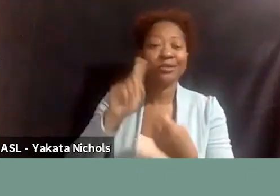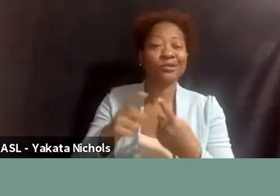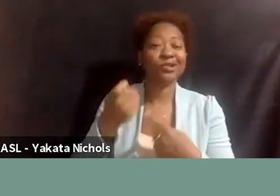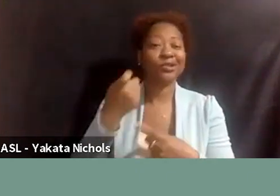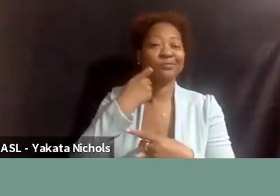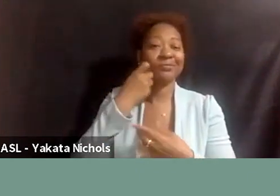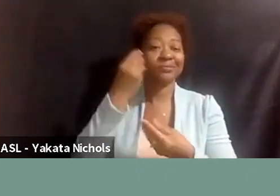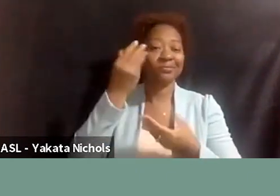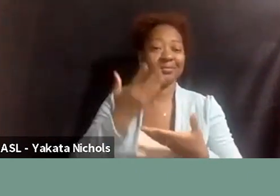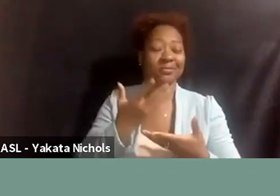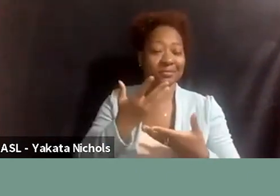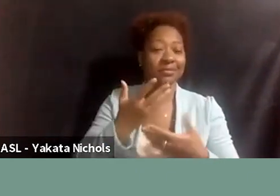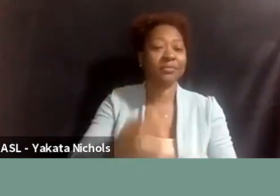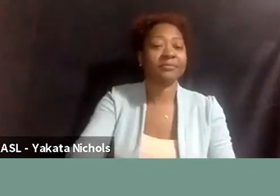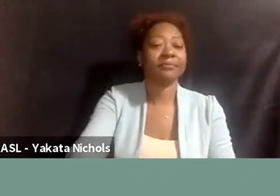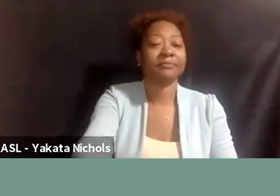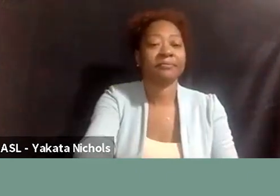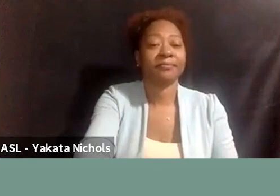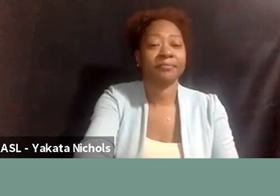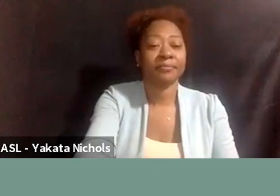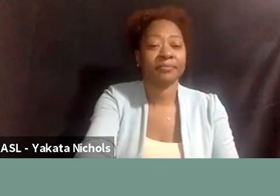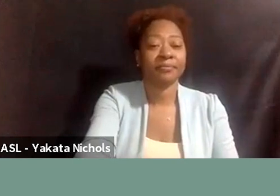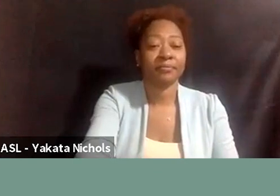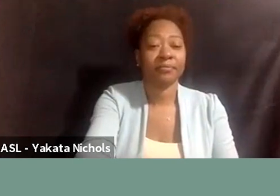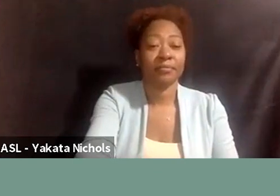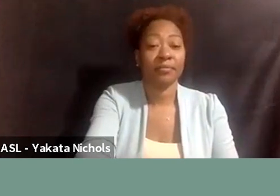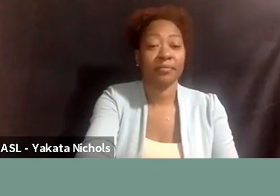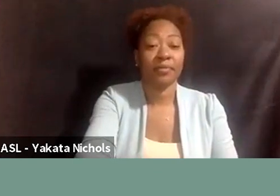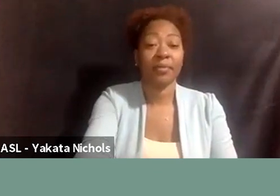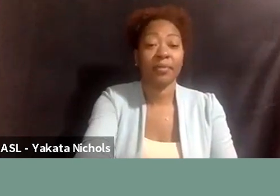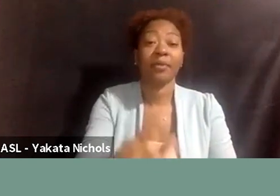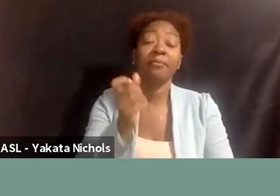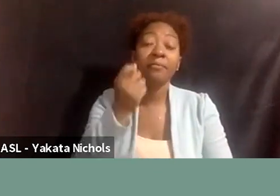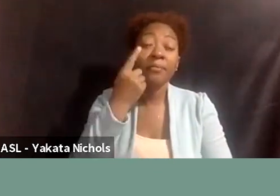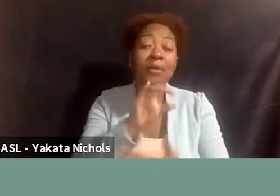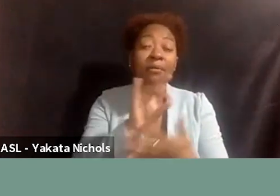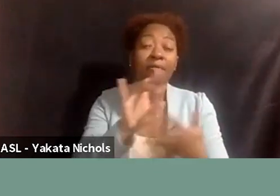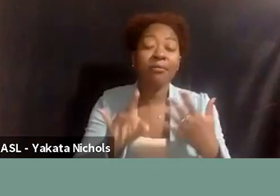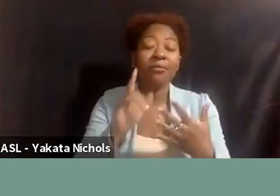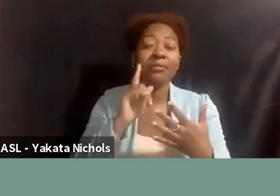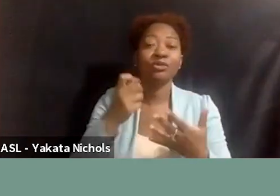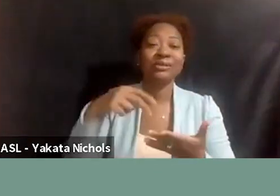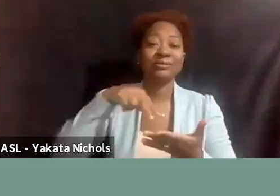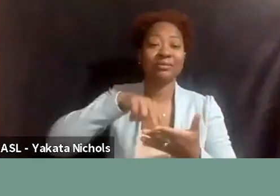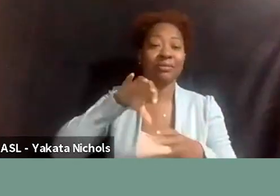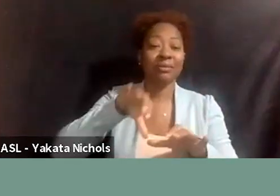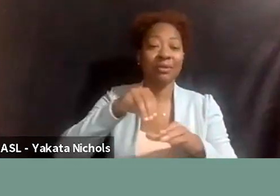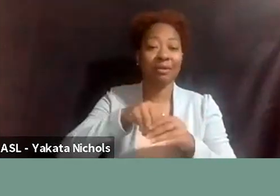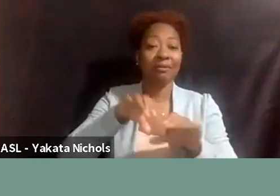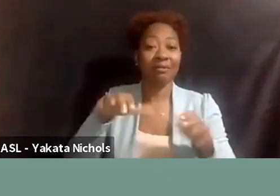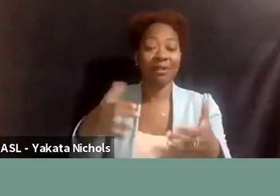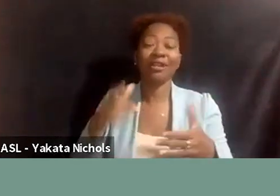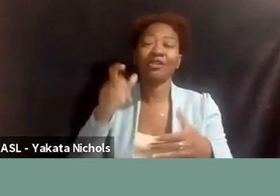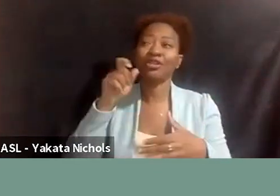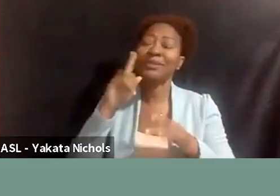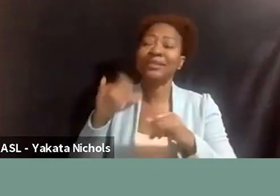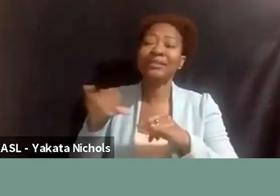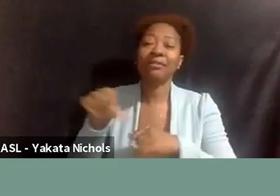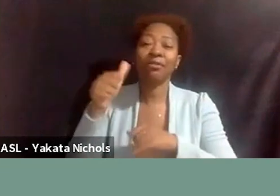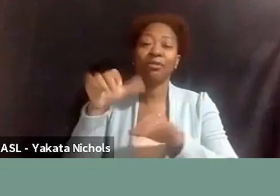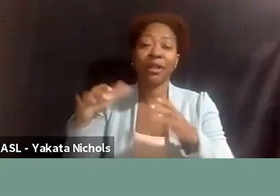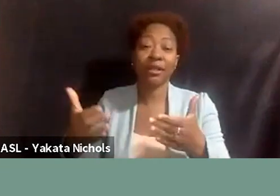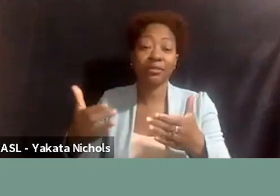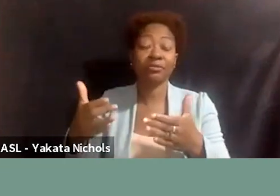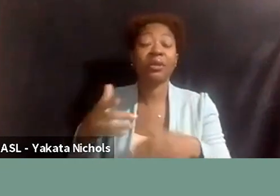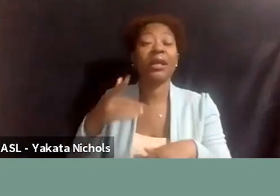recently. The option to stand in class is something that is scalable to other class sizes as well. For example, in a